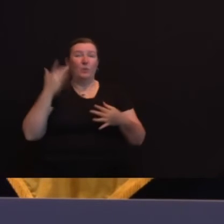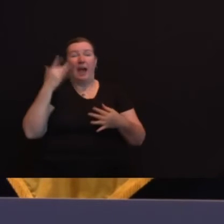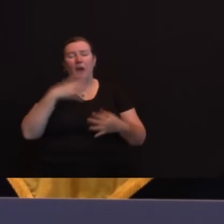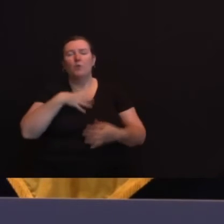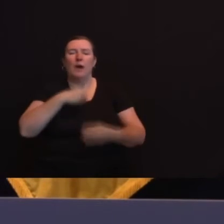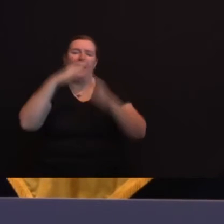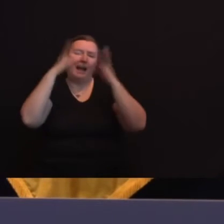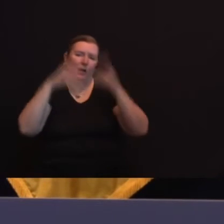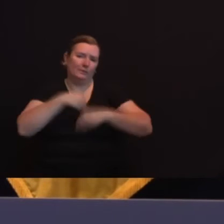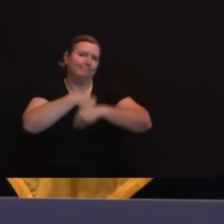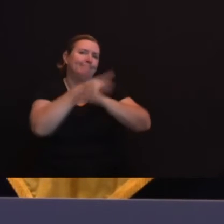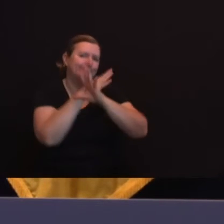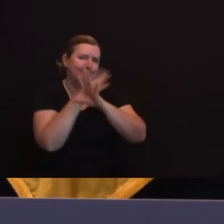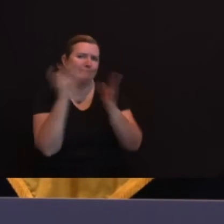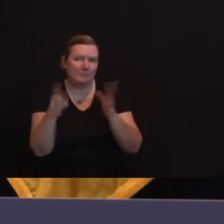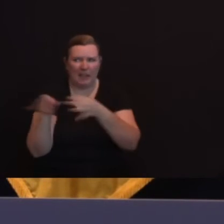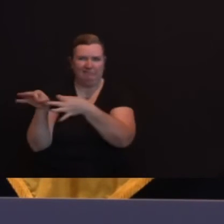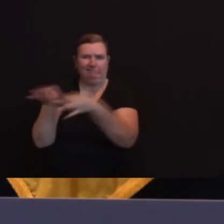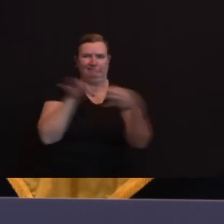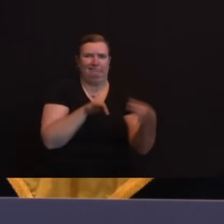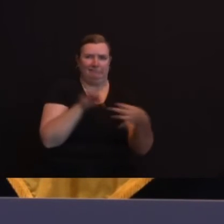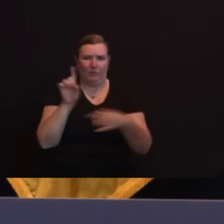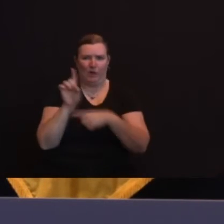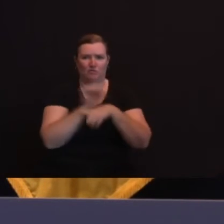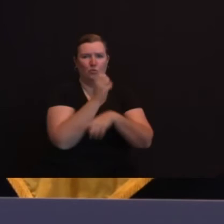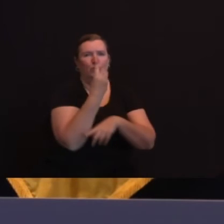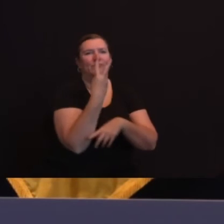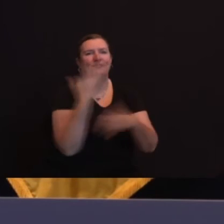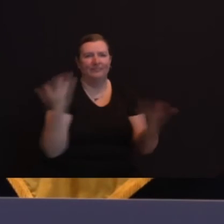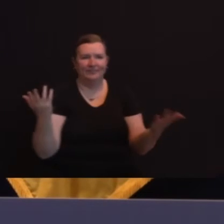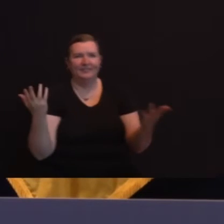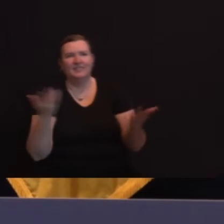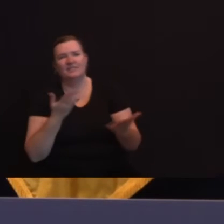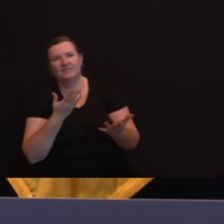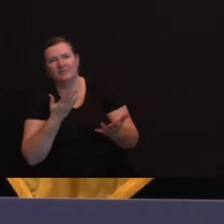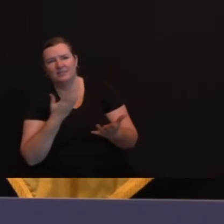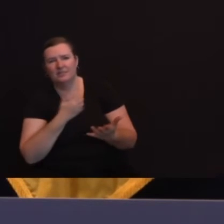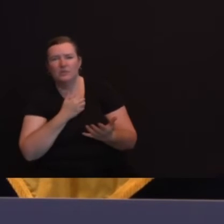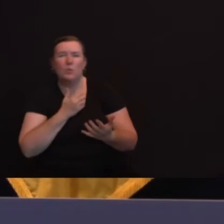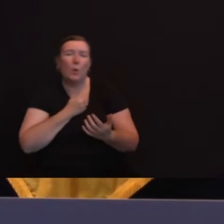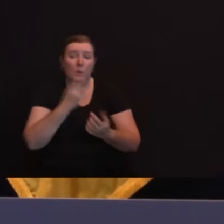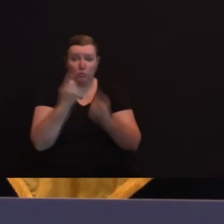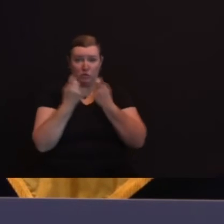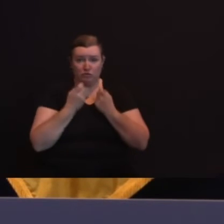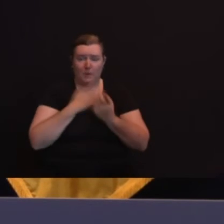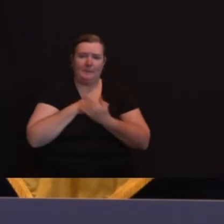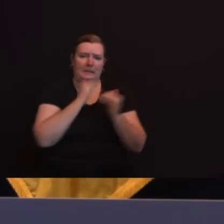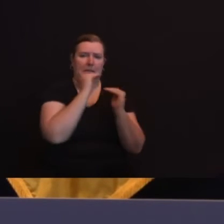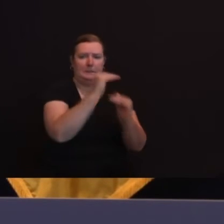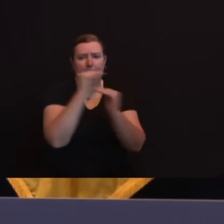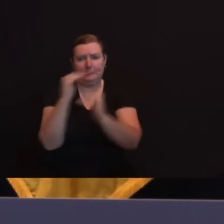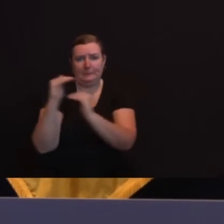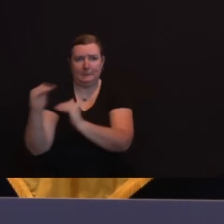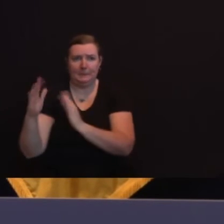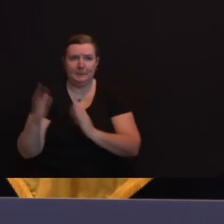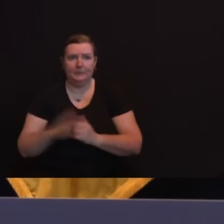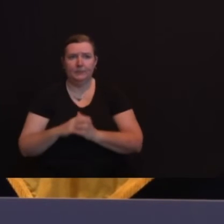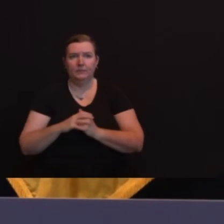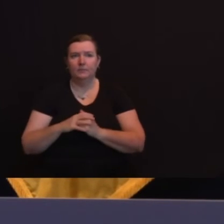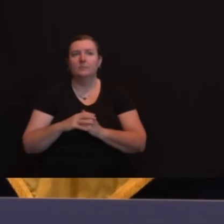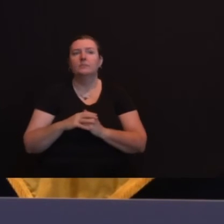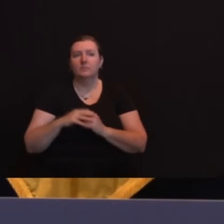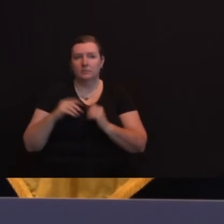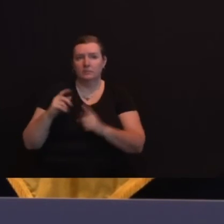VTC right after this, so I'd love you to be economical with your questions. That's the first one we will have had since the election. I think the last one we had was the Friday,